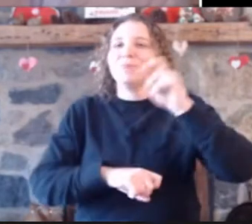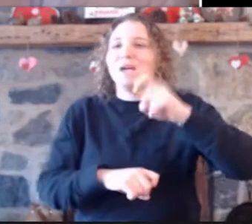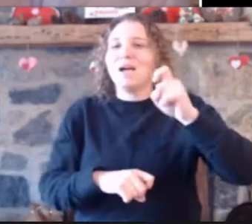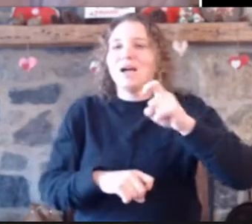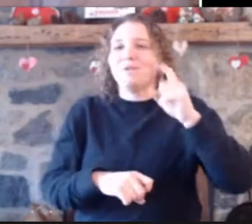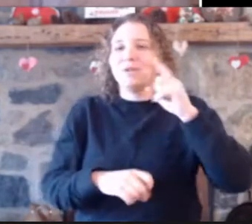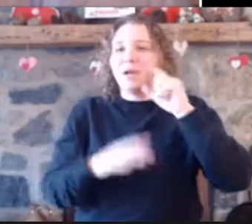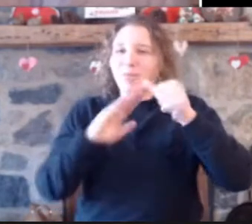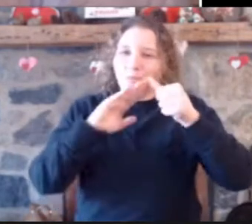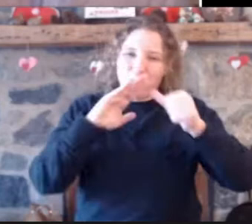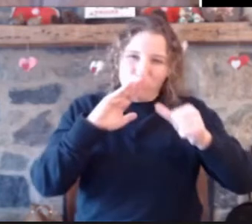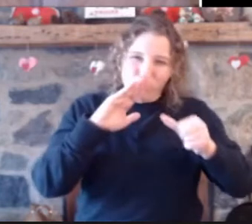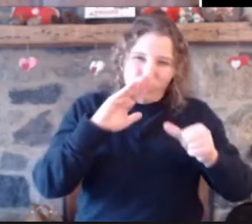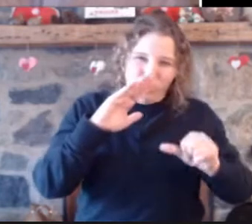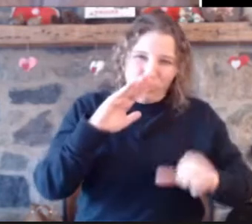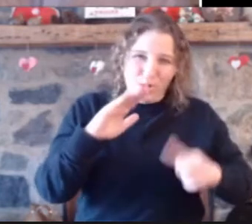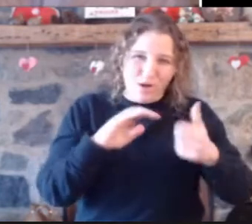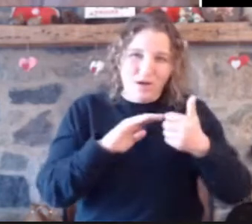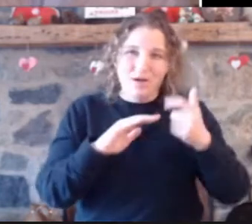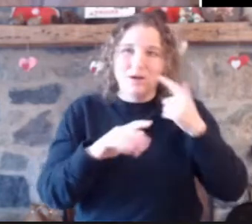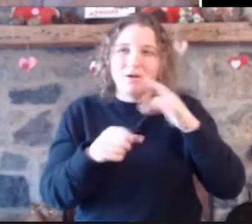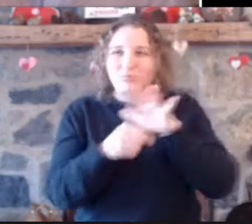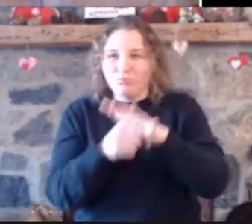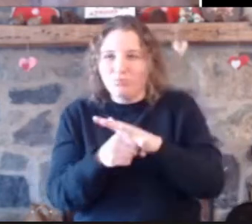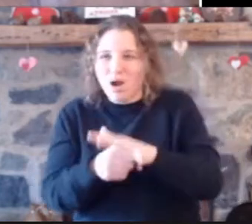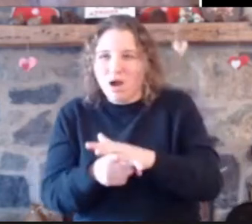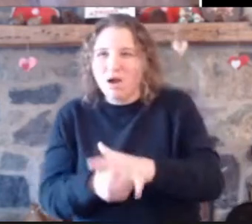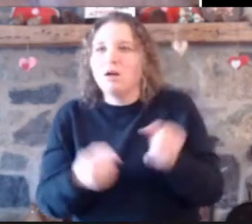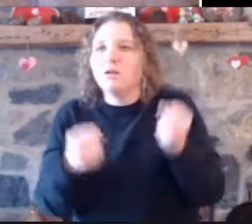way far down doing this in extreme pressure.